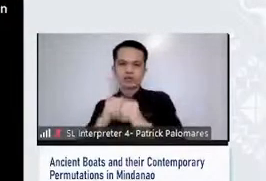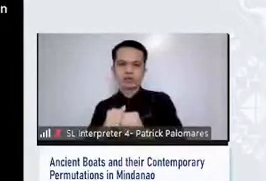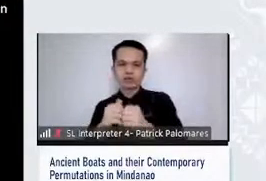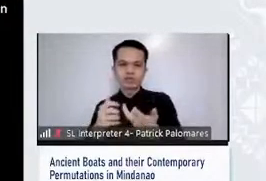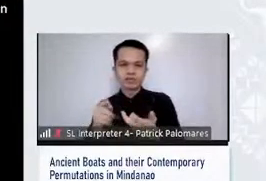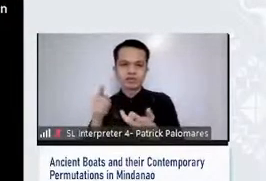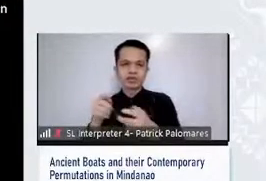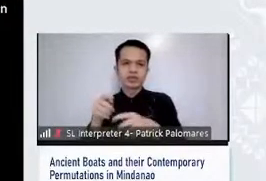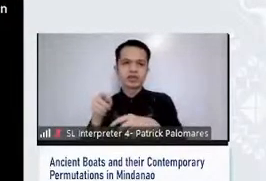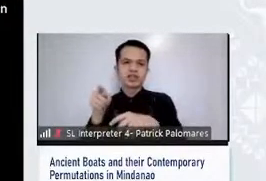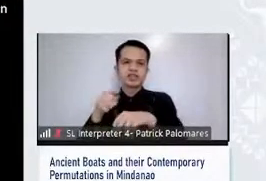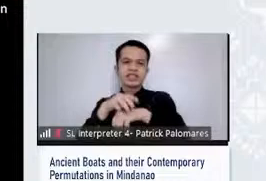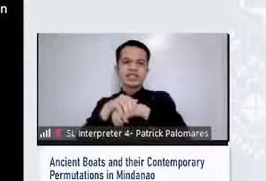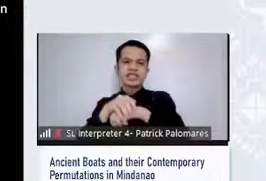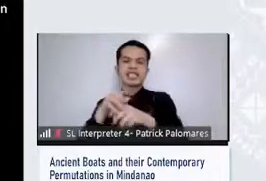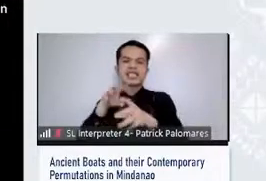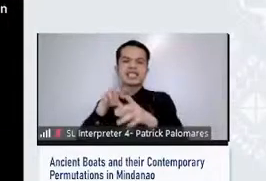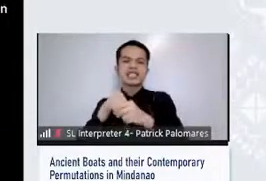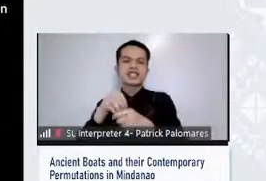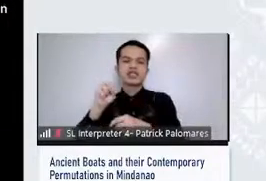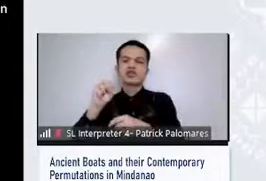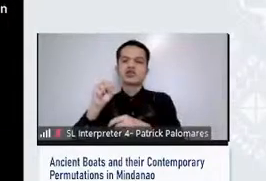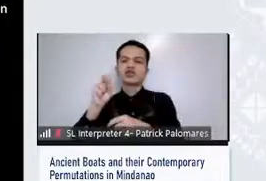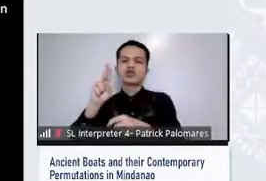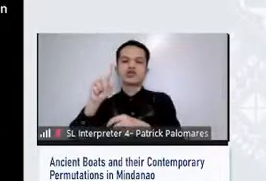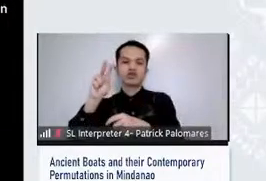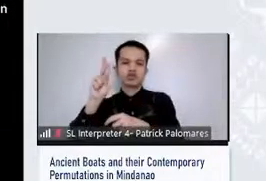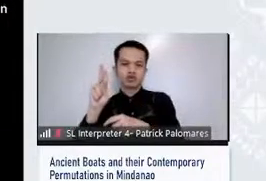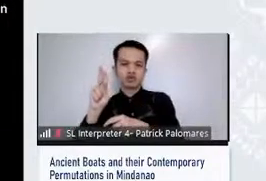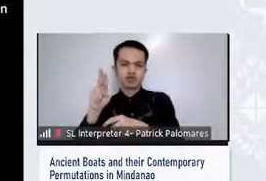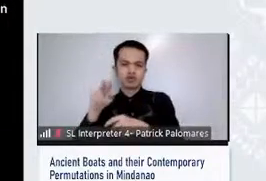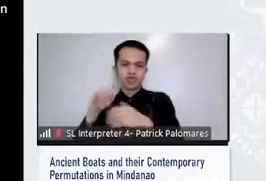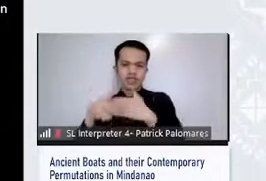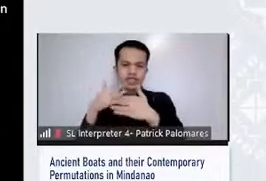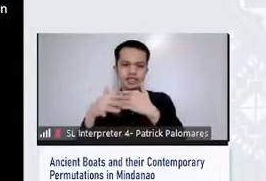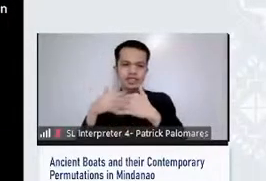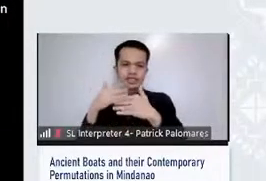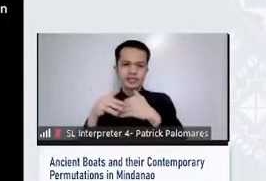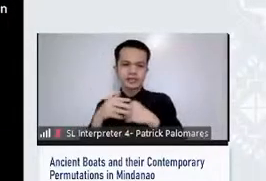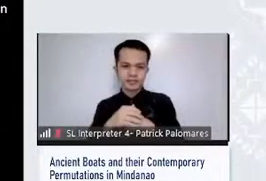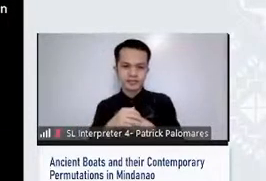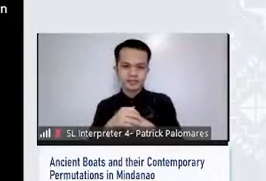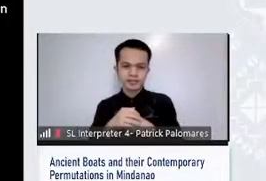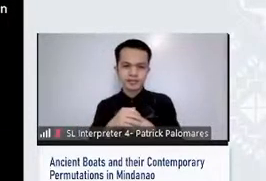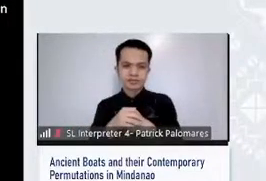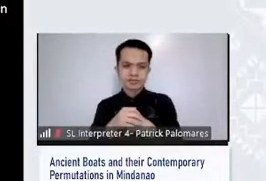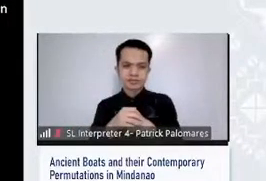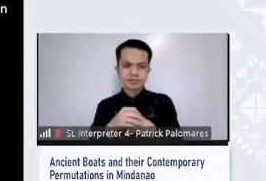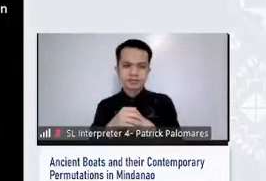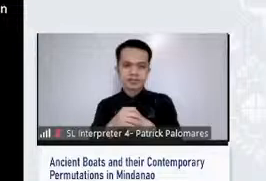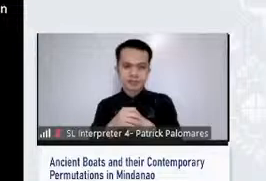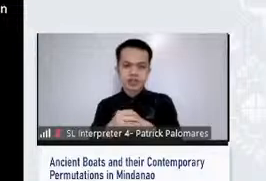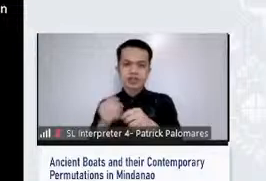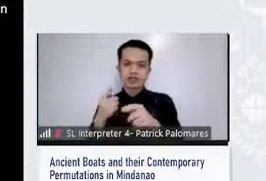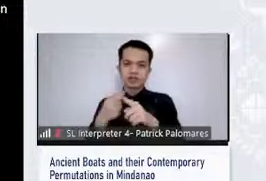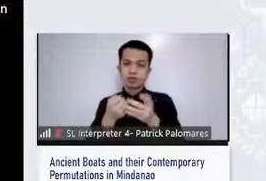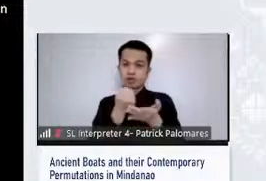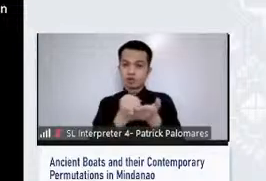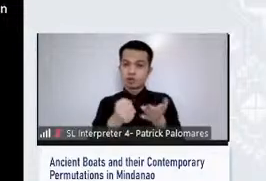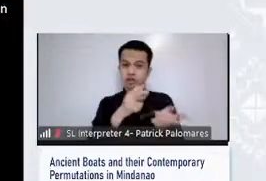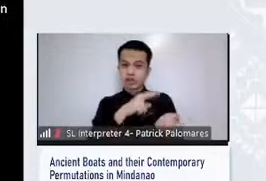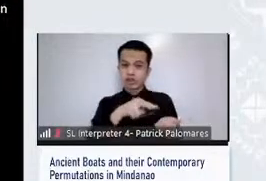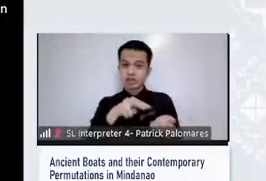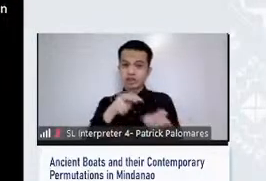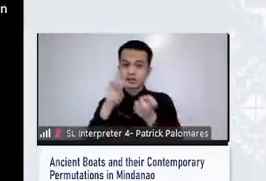here near Basilan Island in 1761. According to historical sources, the vessel left England